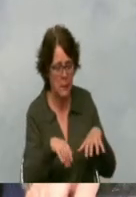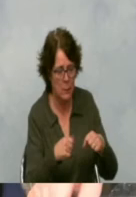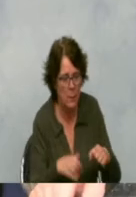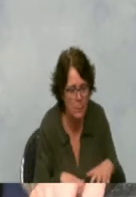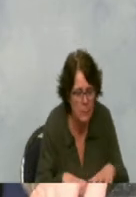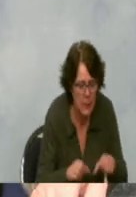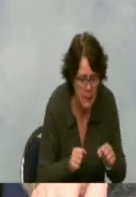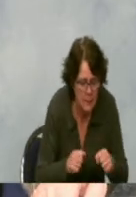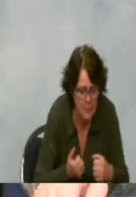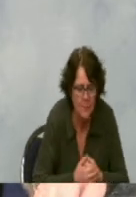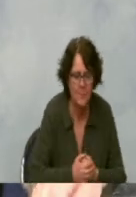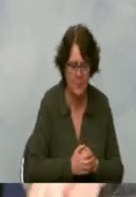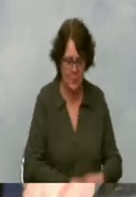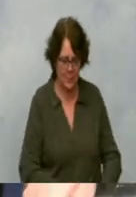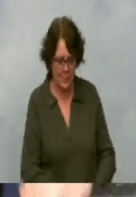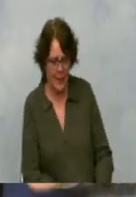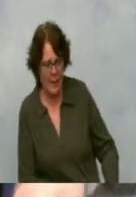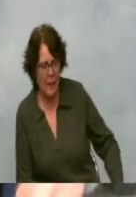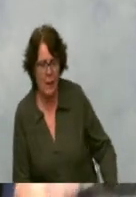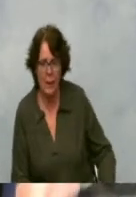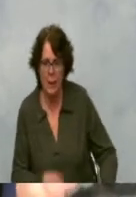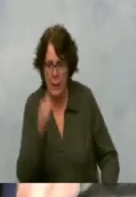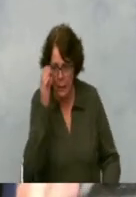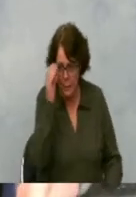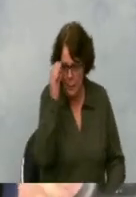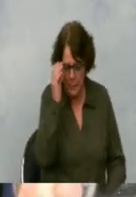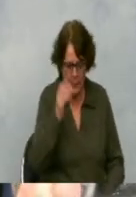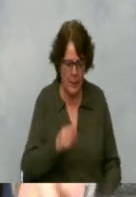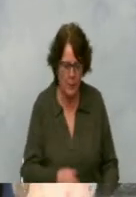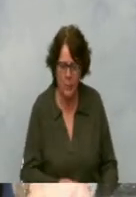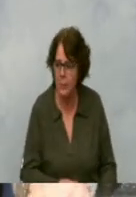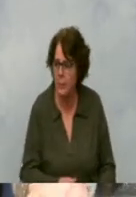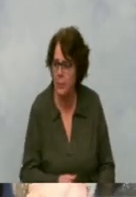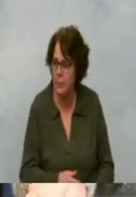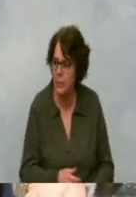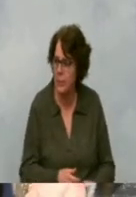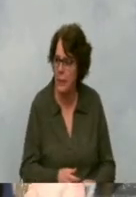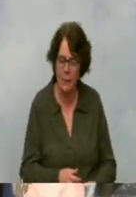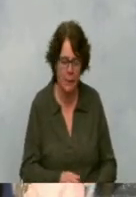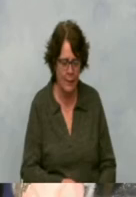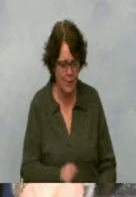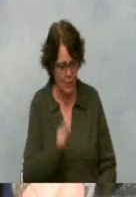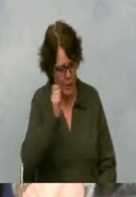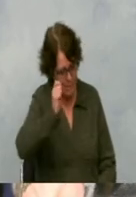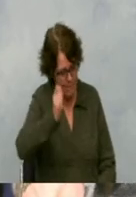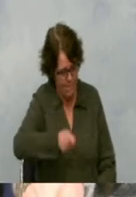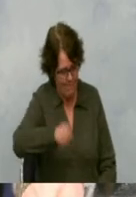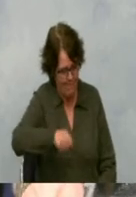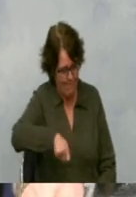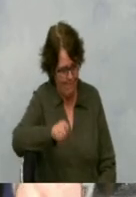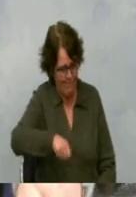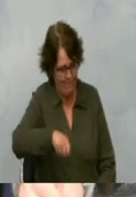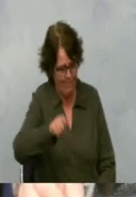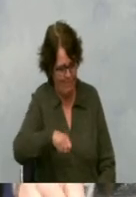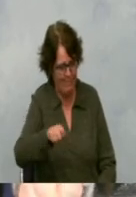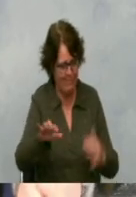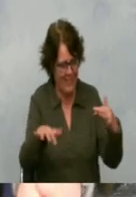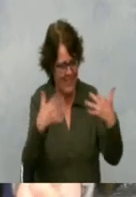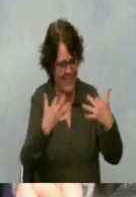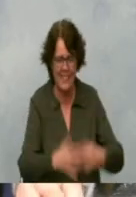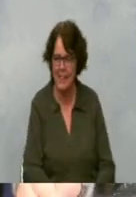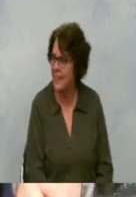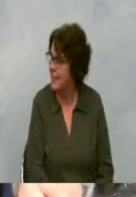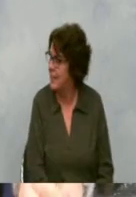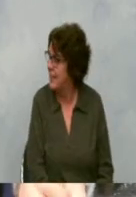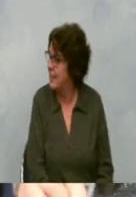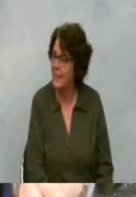Thank you, Councillor Convery. I keep meaning to bring that to you, Gavel down. I know. Right. It's usually